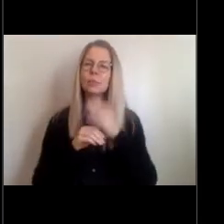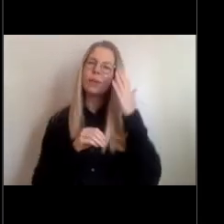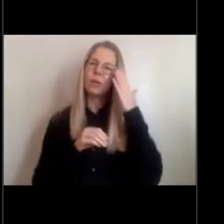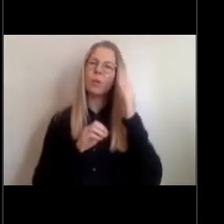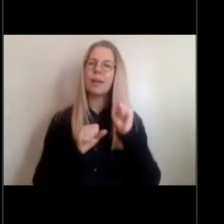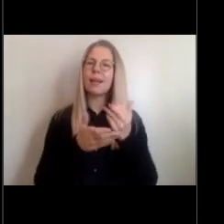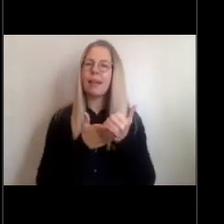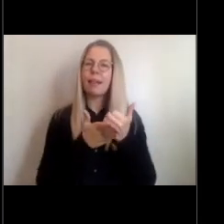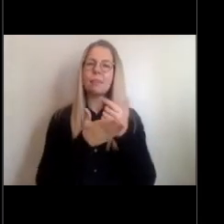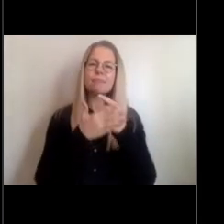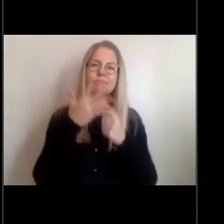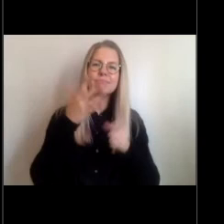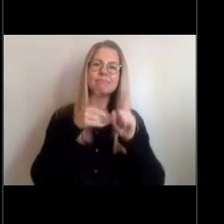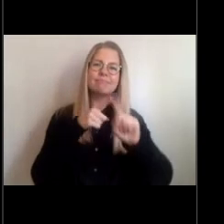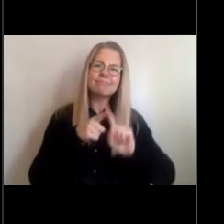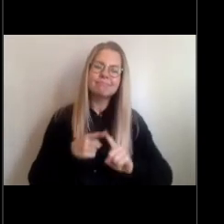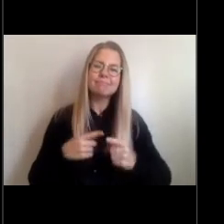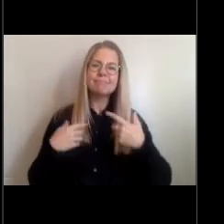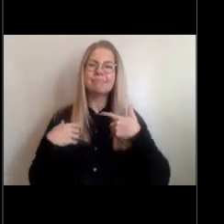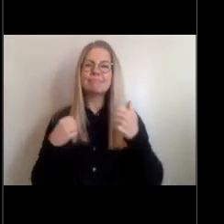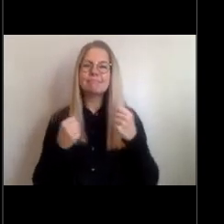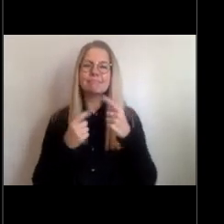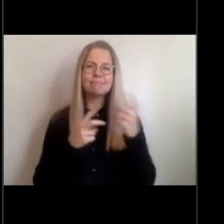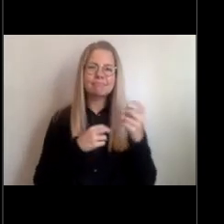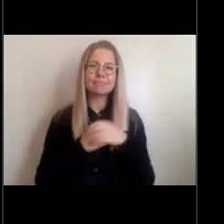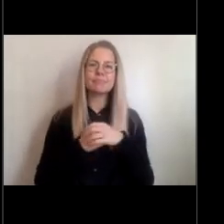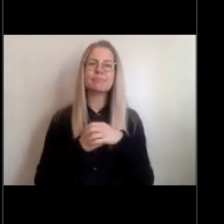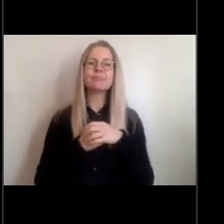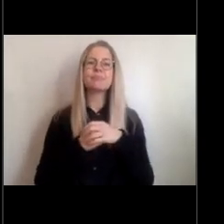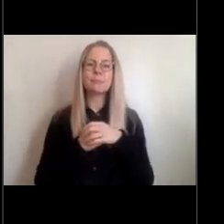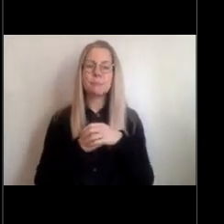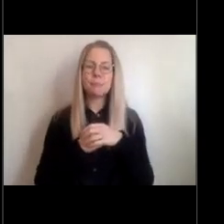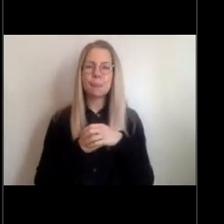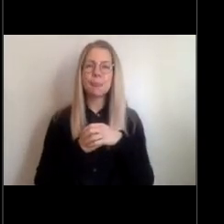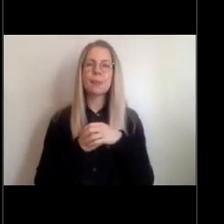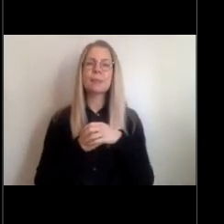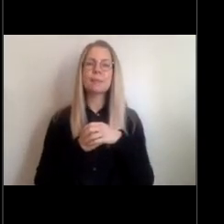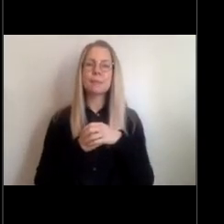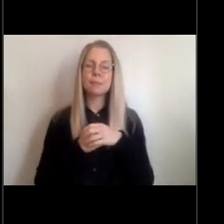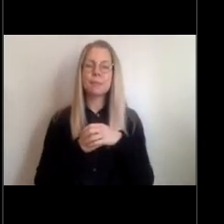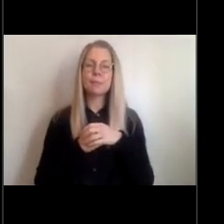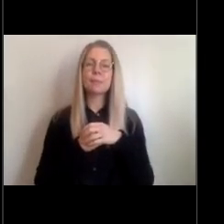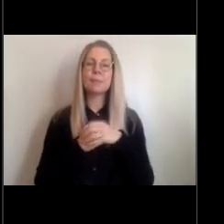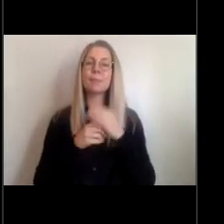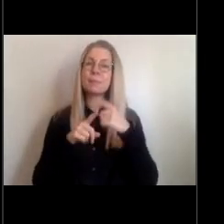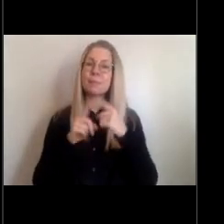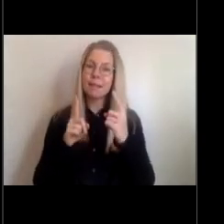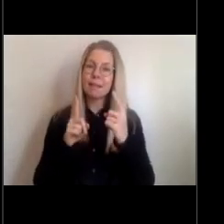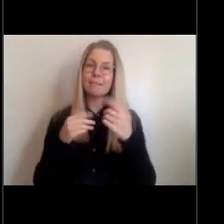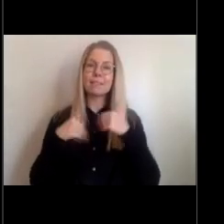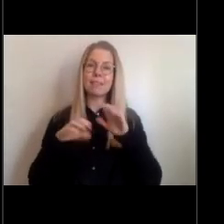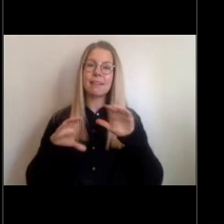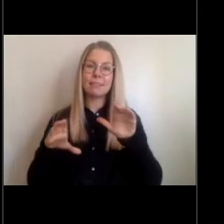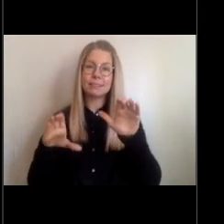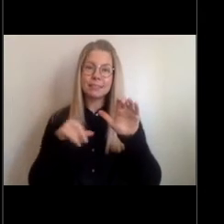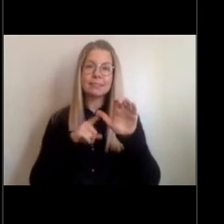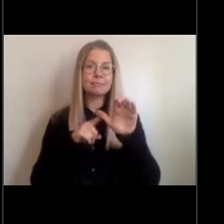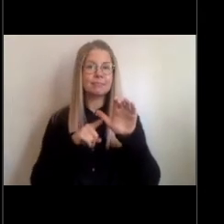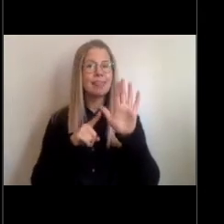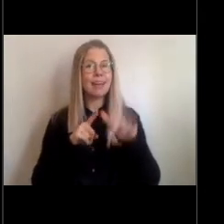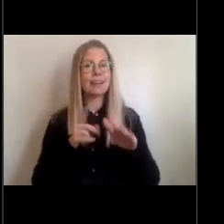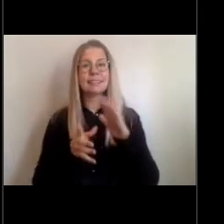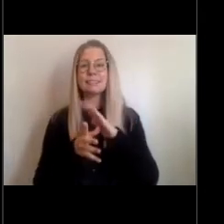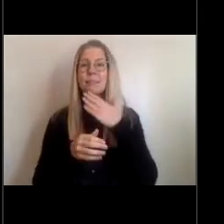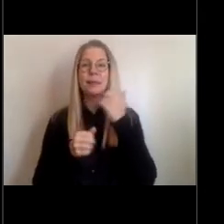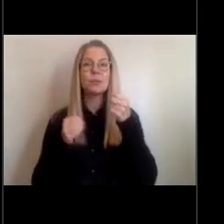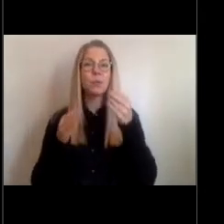help? Well, it turns out that it's probably the best promoter of neuroplasticity across the